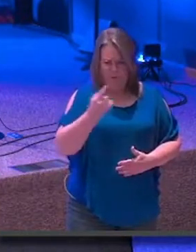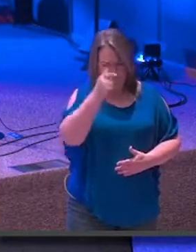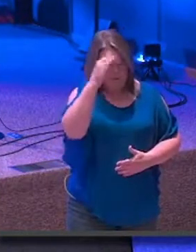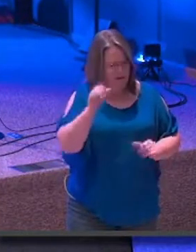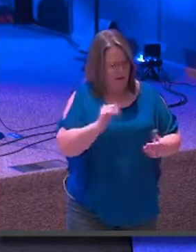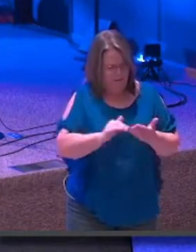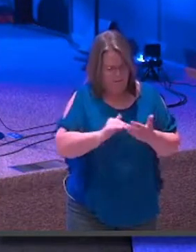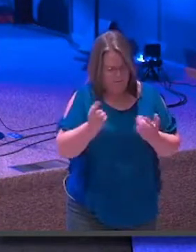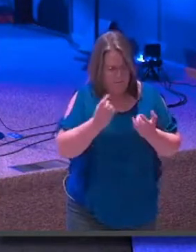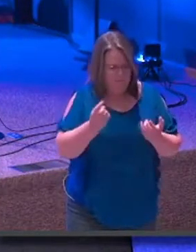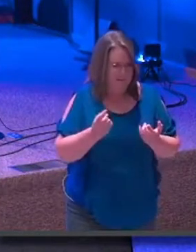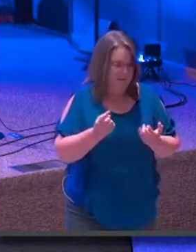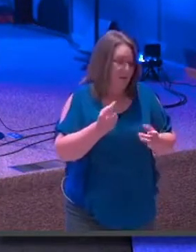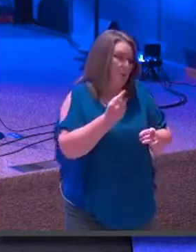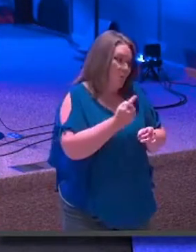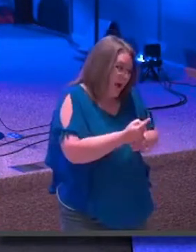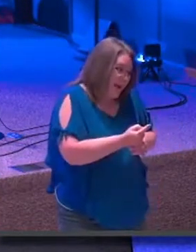were right.